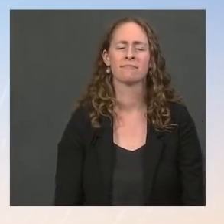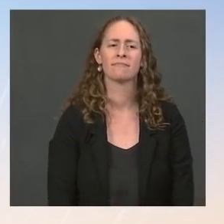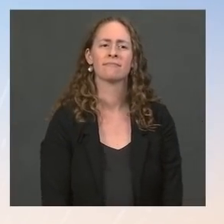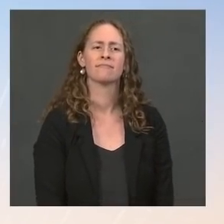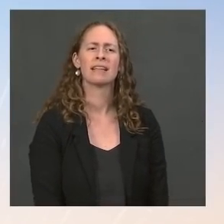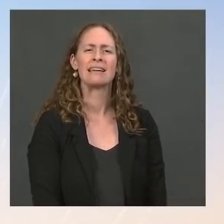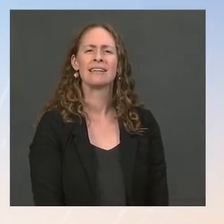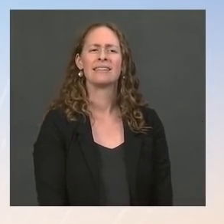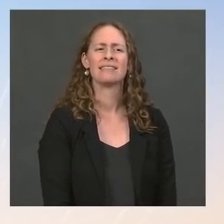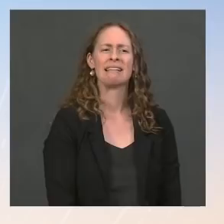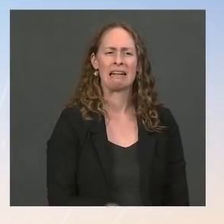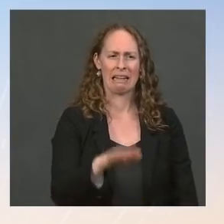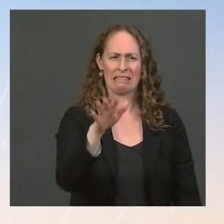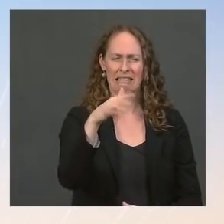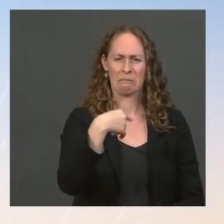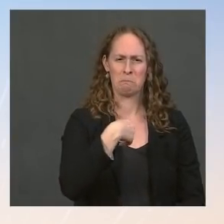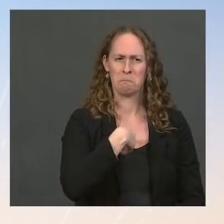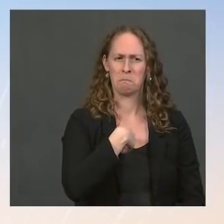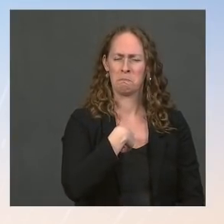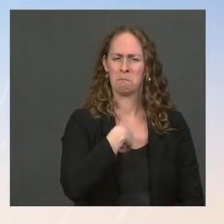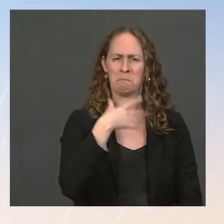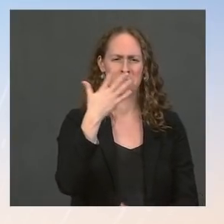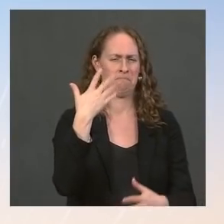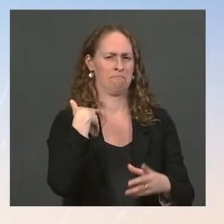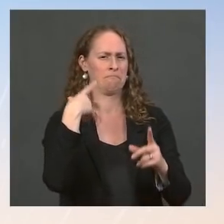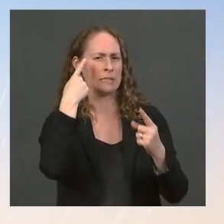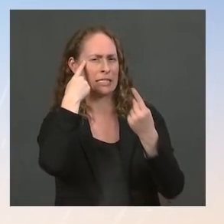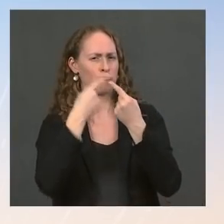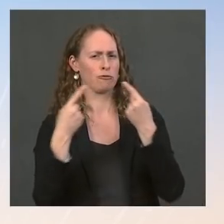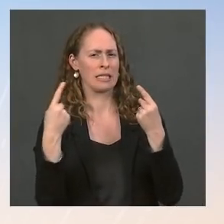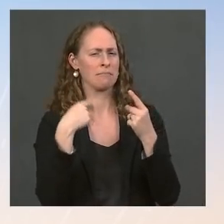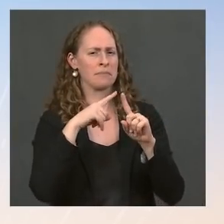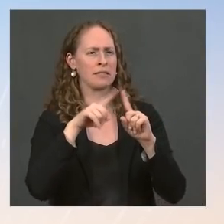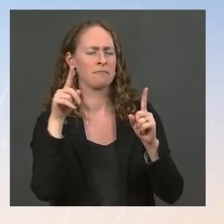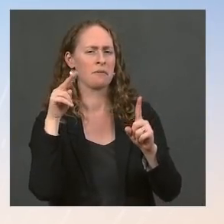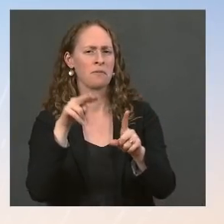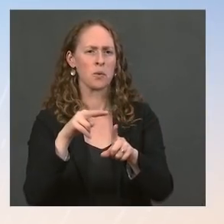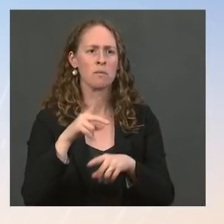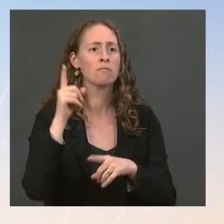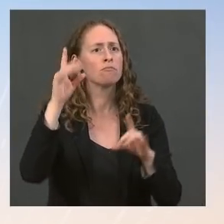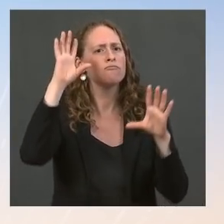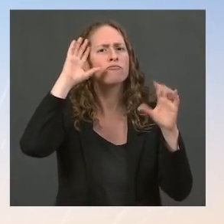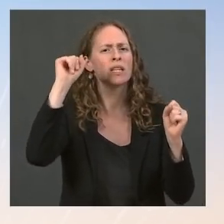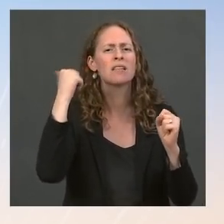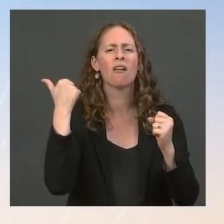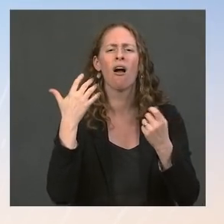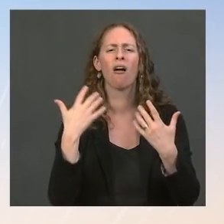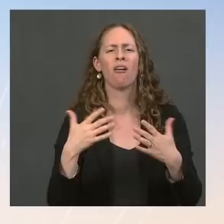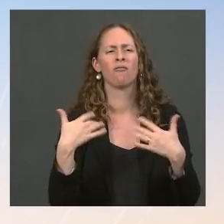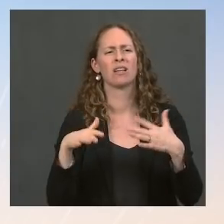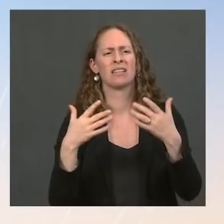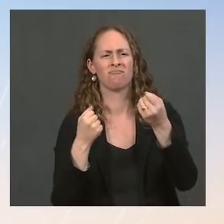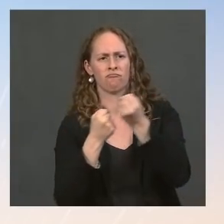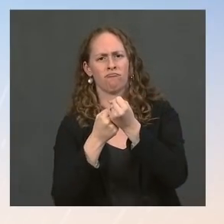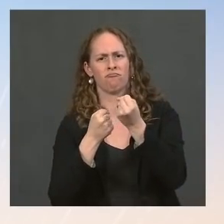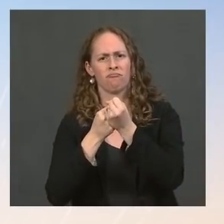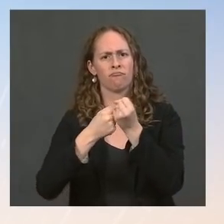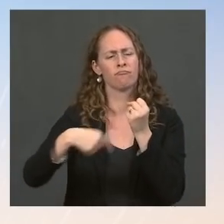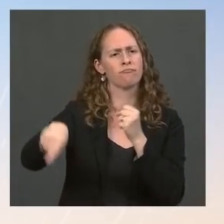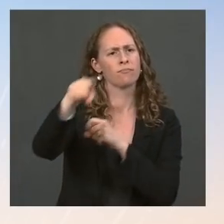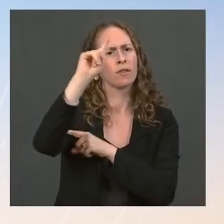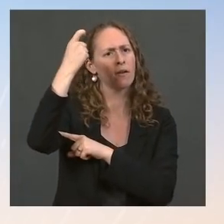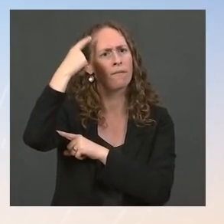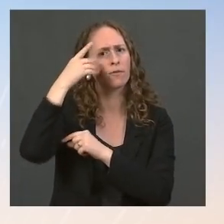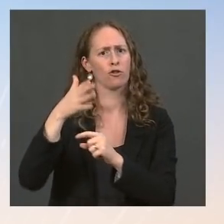I don't think we see it that way. I would say, one, the president is a big supporter of the governors, former governors, I should